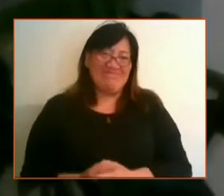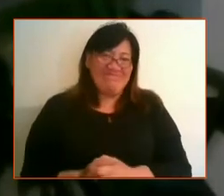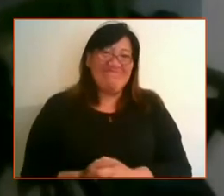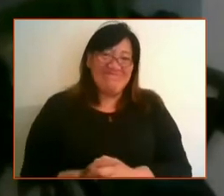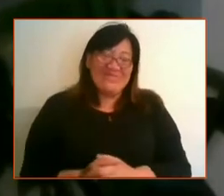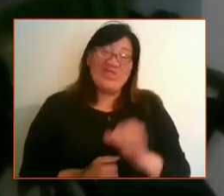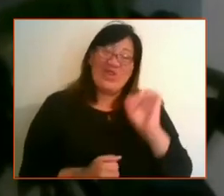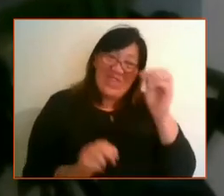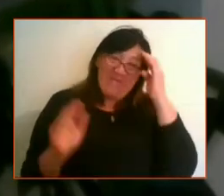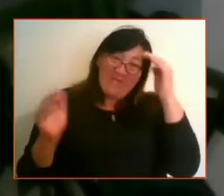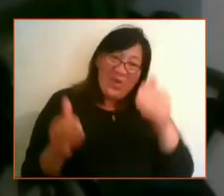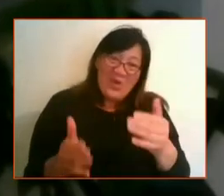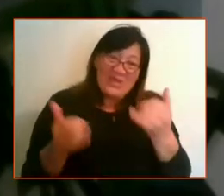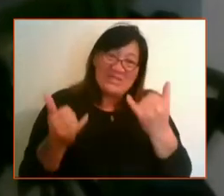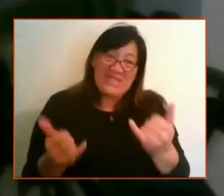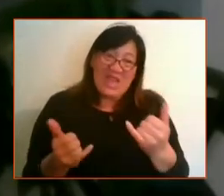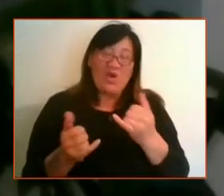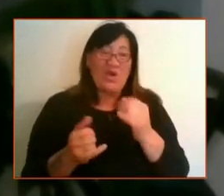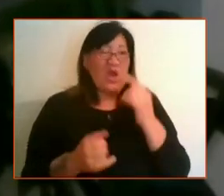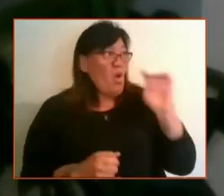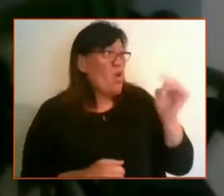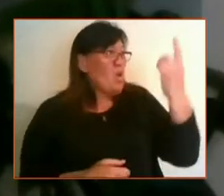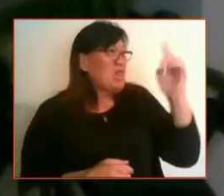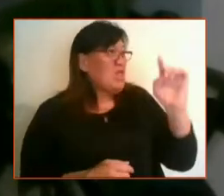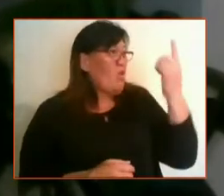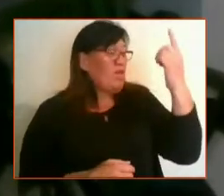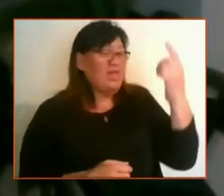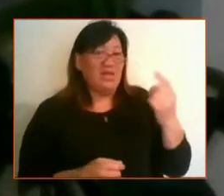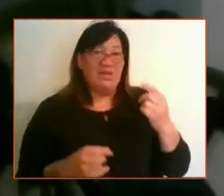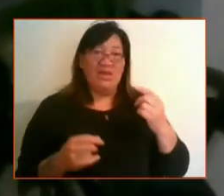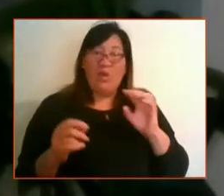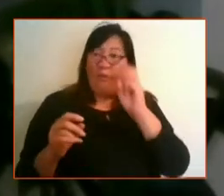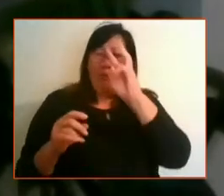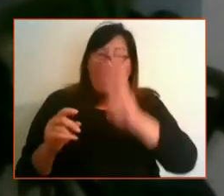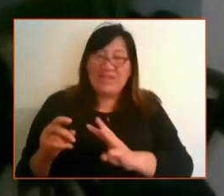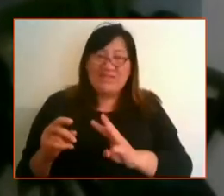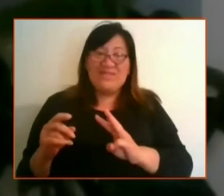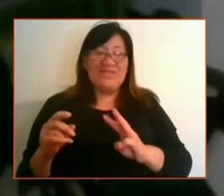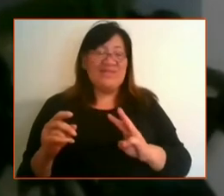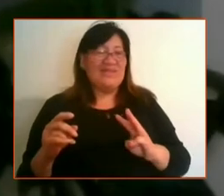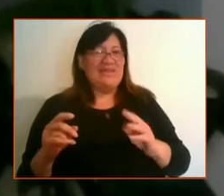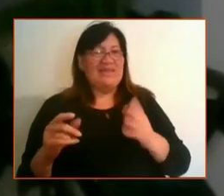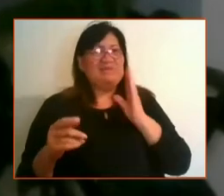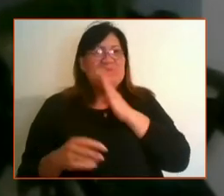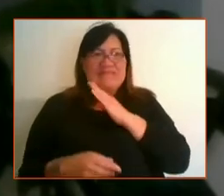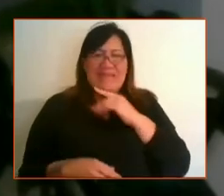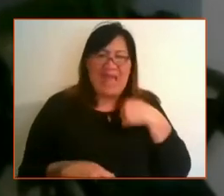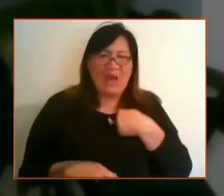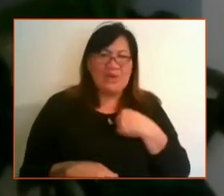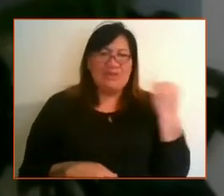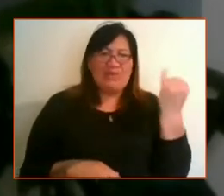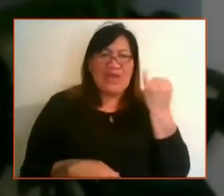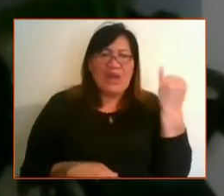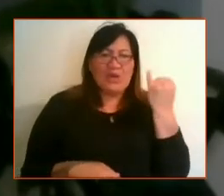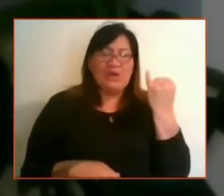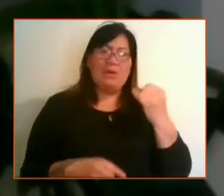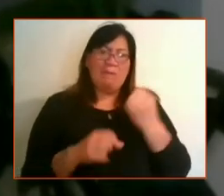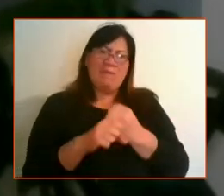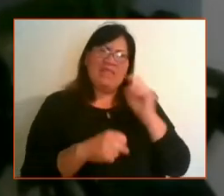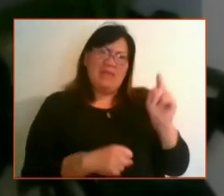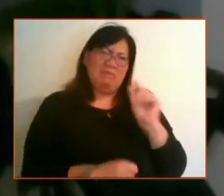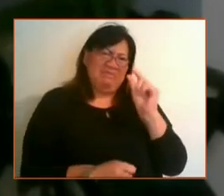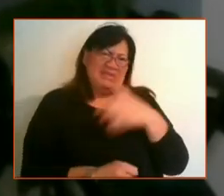they see on Tamaki Makaurau from Wellington, from the Beehive, kind of does understandably make them somewhat